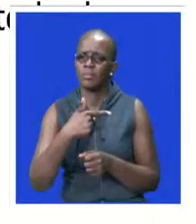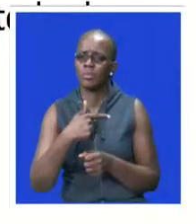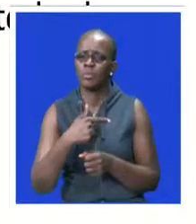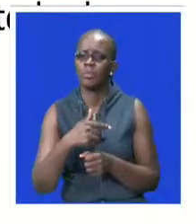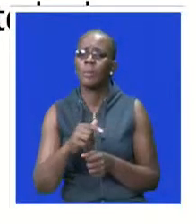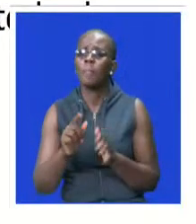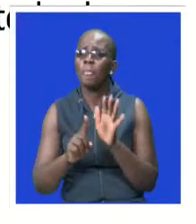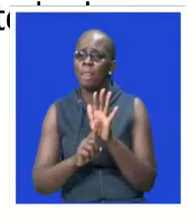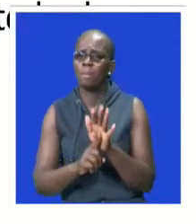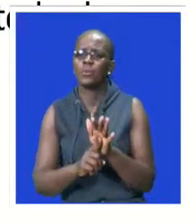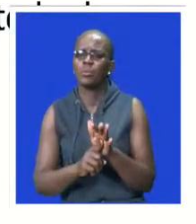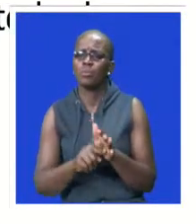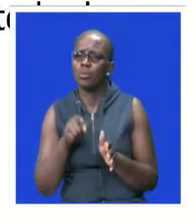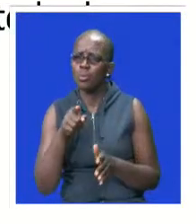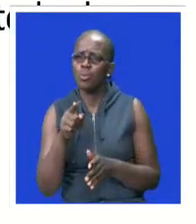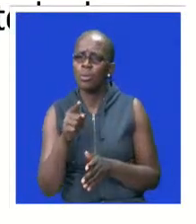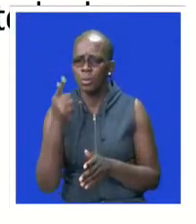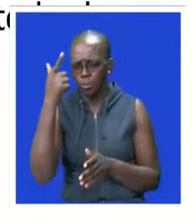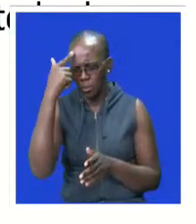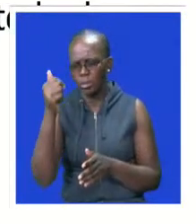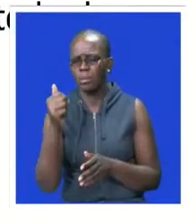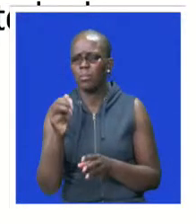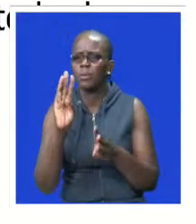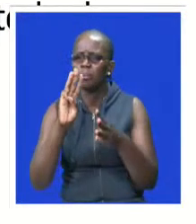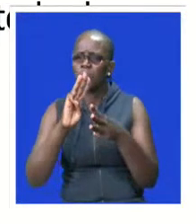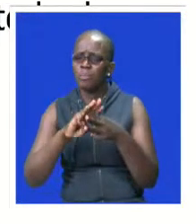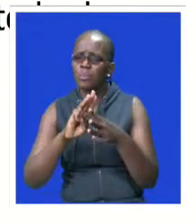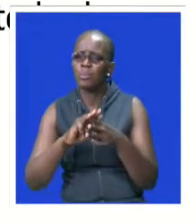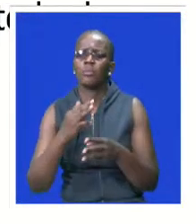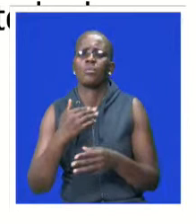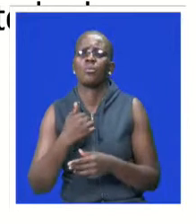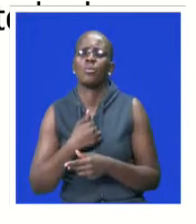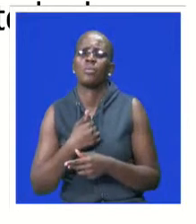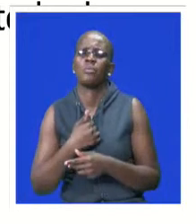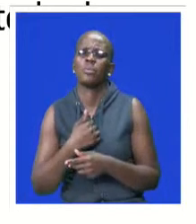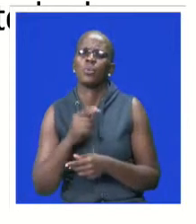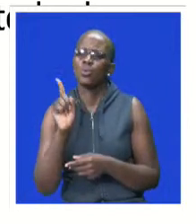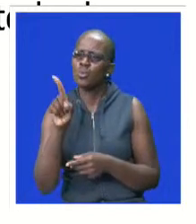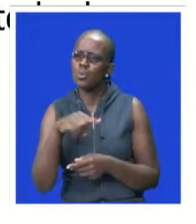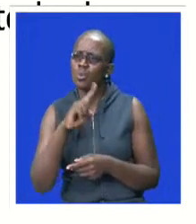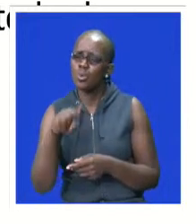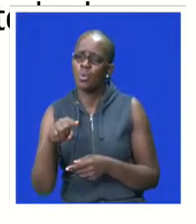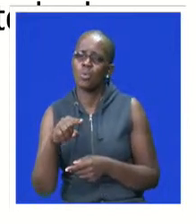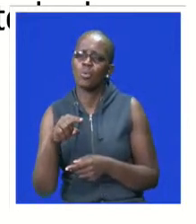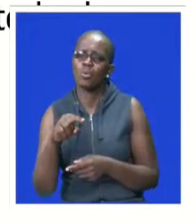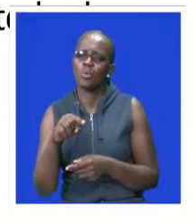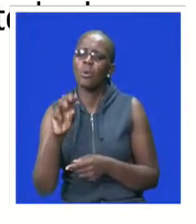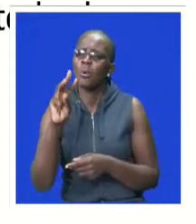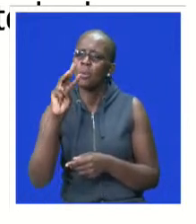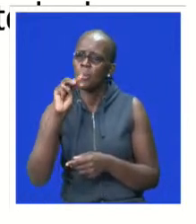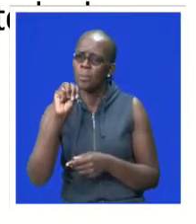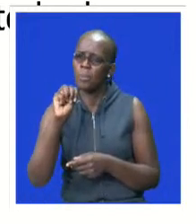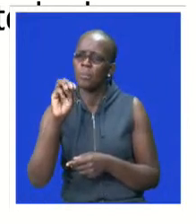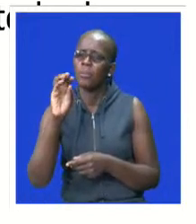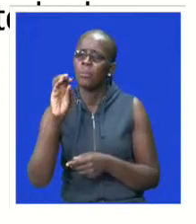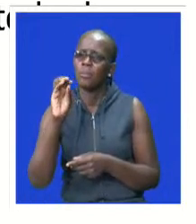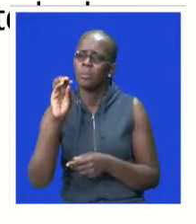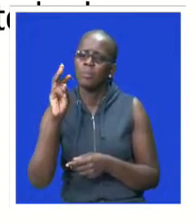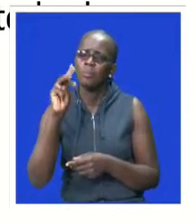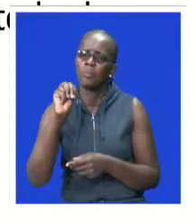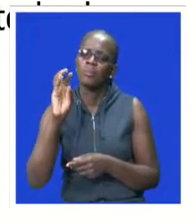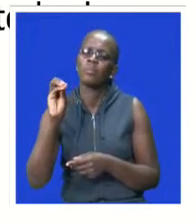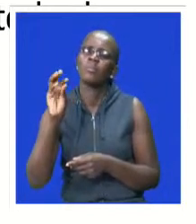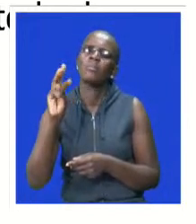out, that is not accepted grammatically correct English language, right? It may